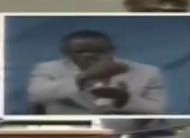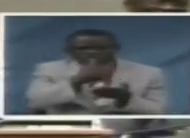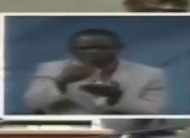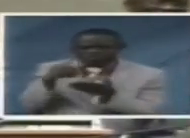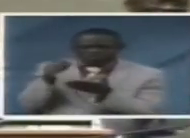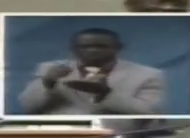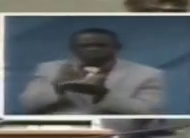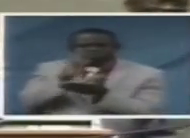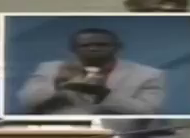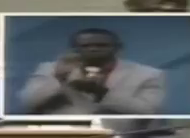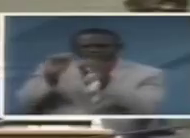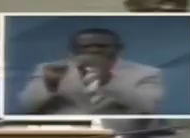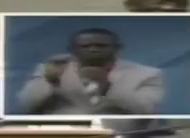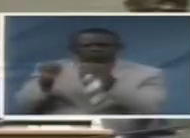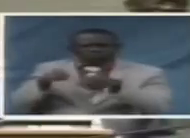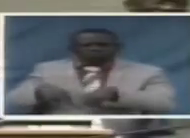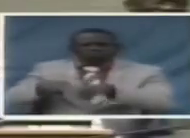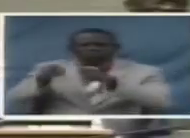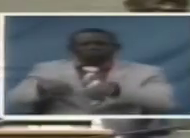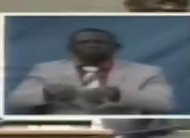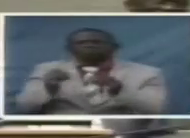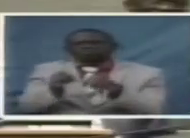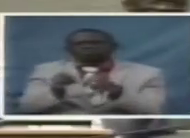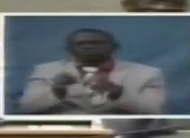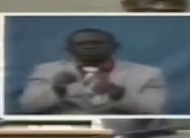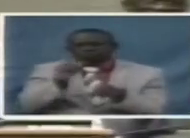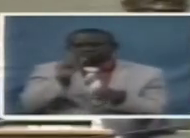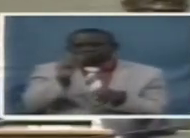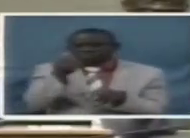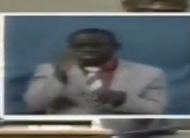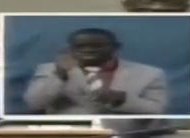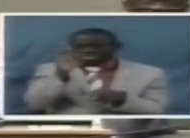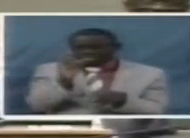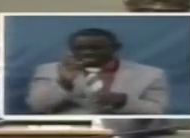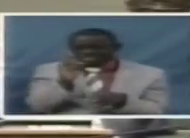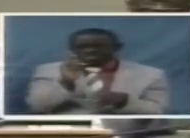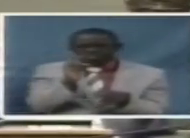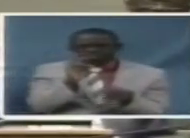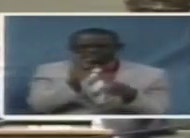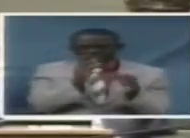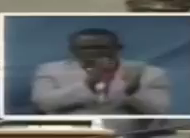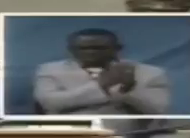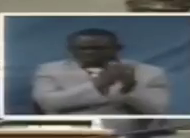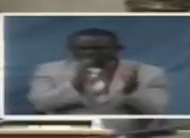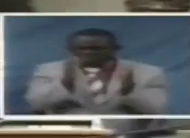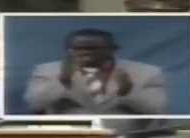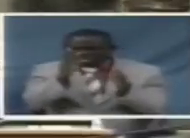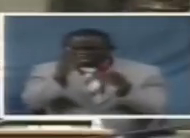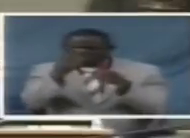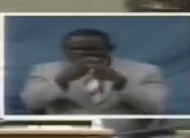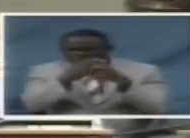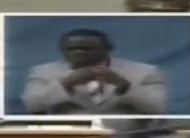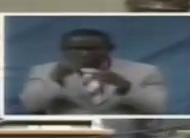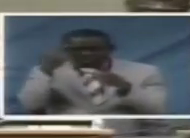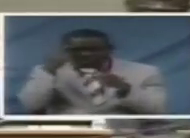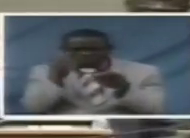rehabilitation. In the first 8 months of 2017, government has raised almost